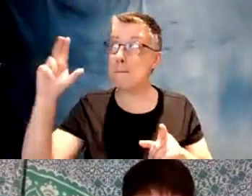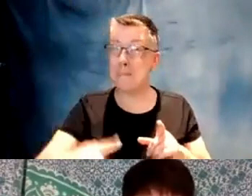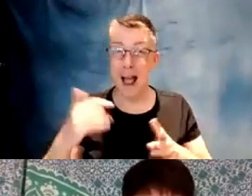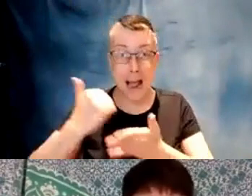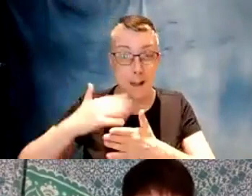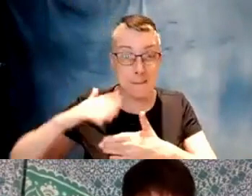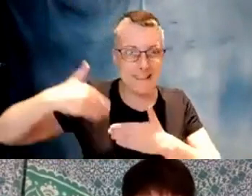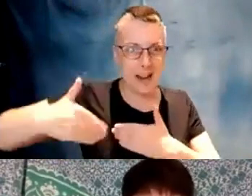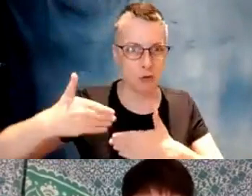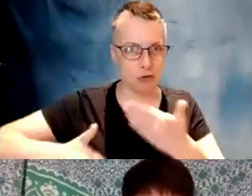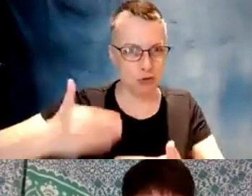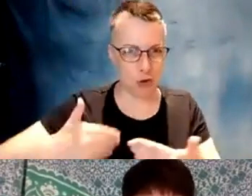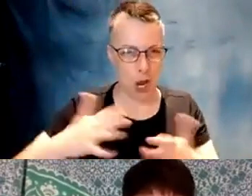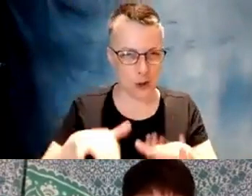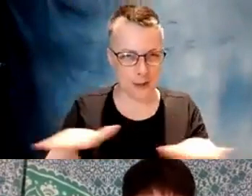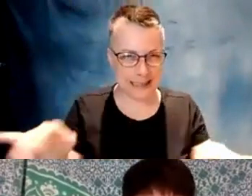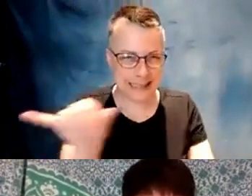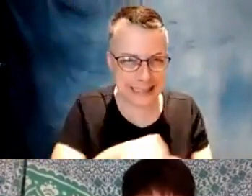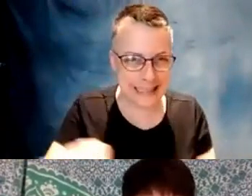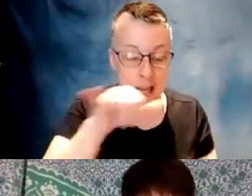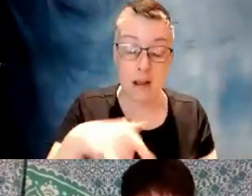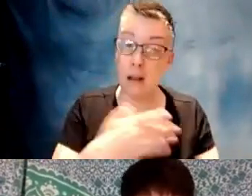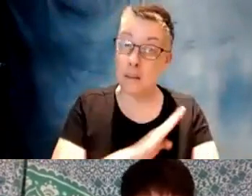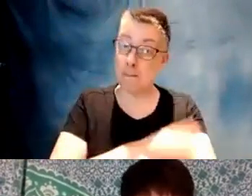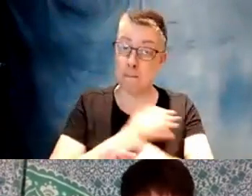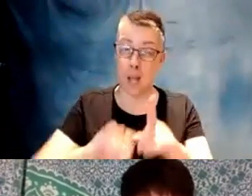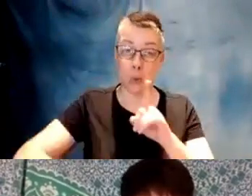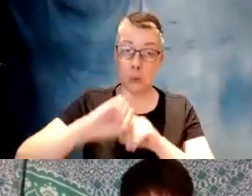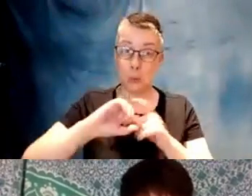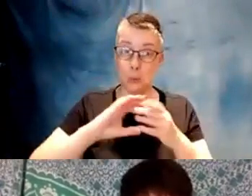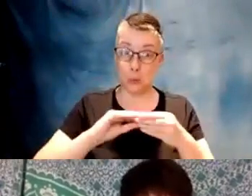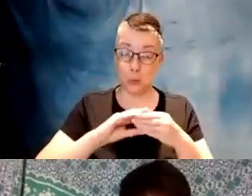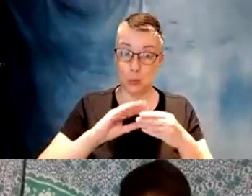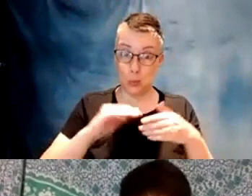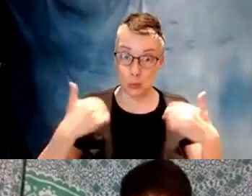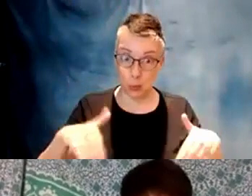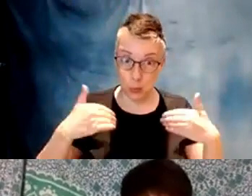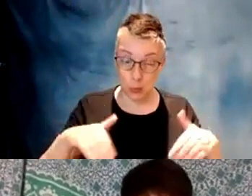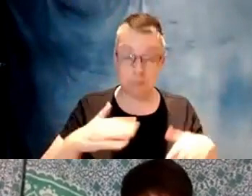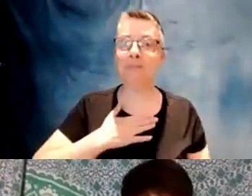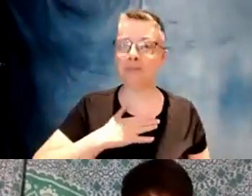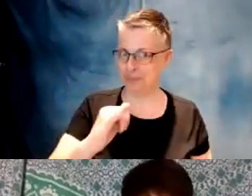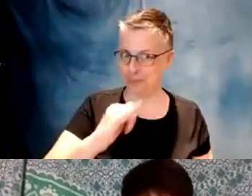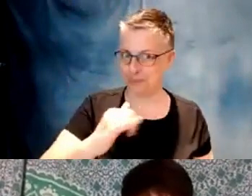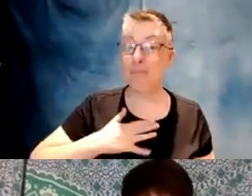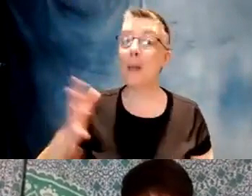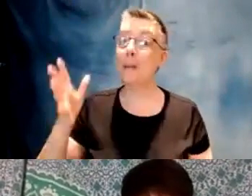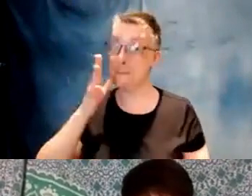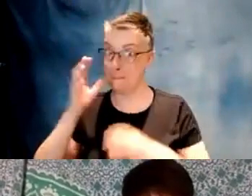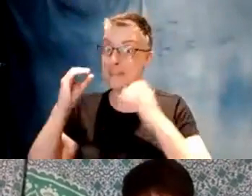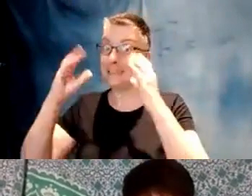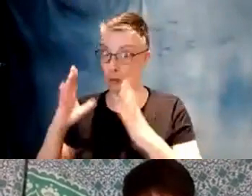generation. Those are powerful stories. Mine as well was similar to that. My mother was an educator in